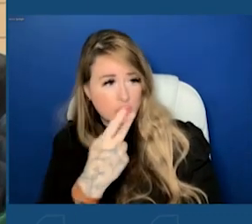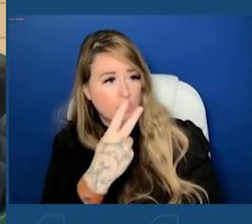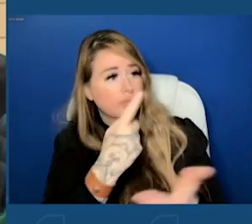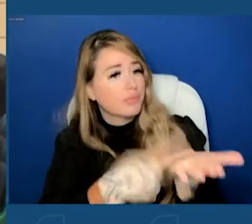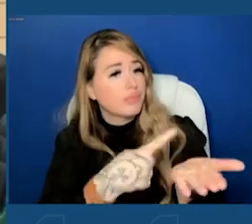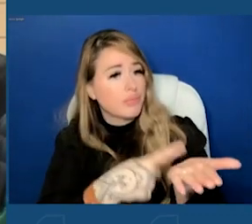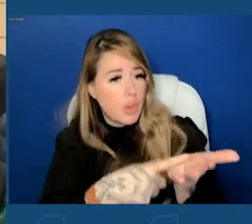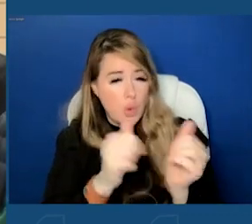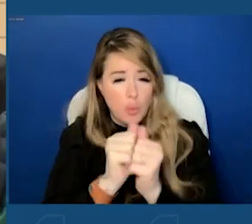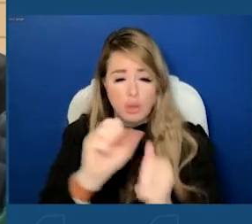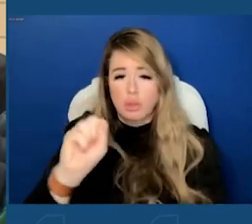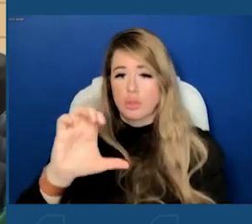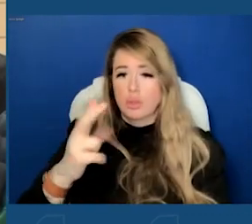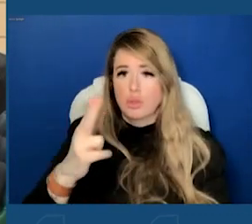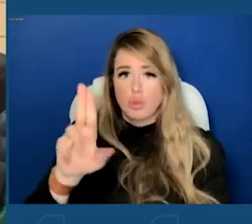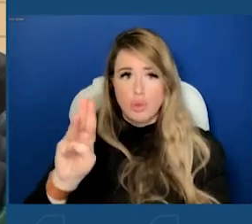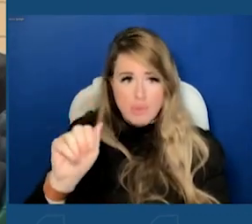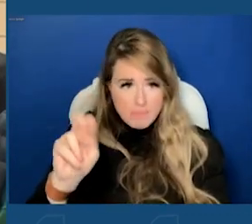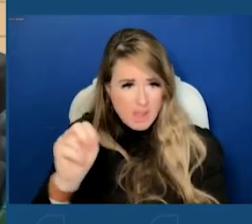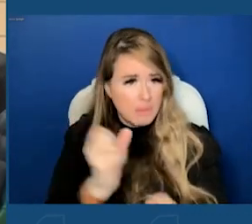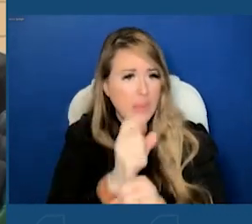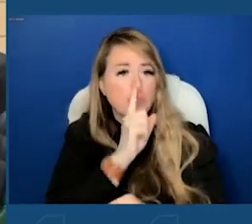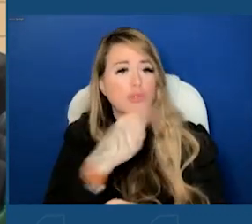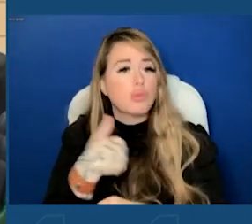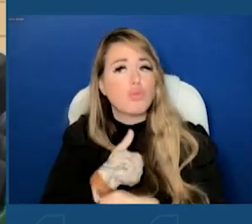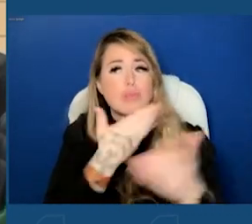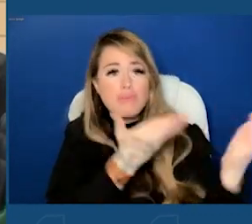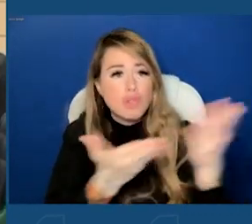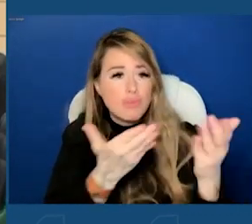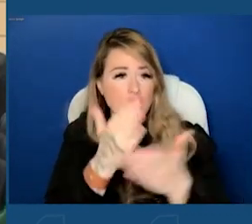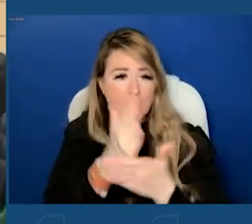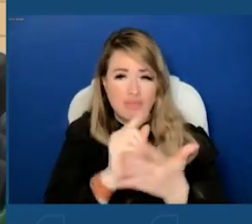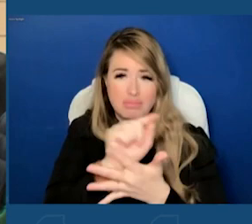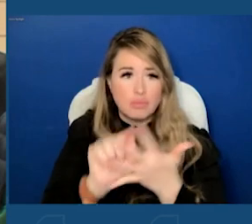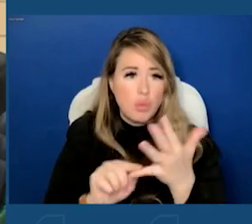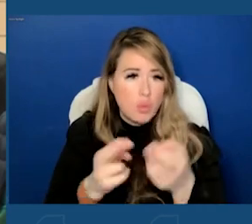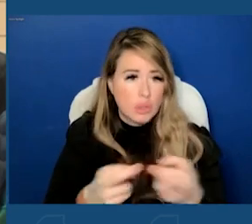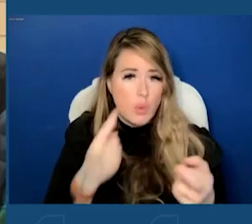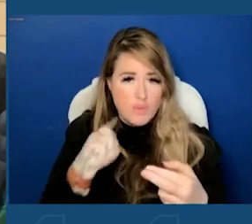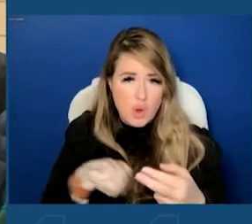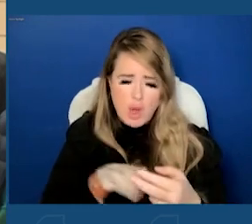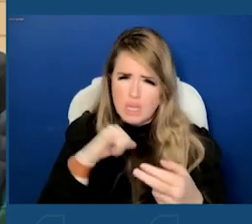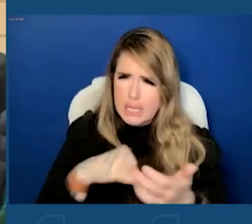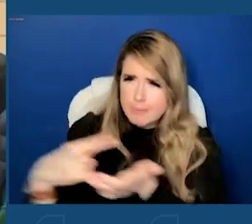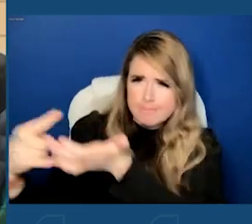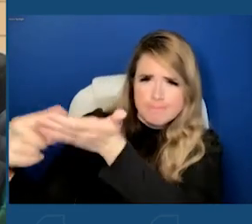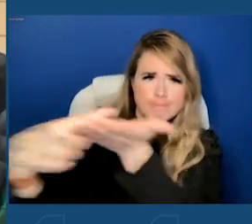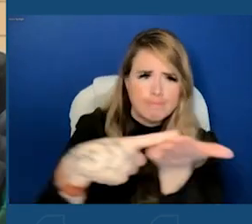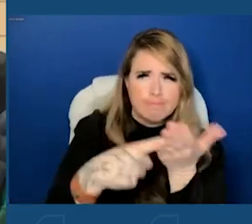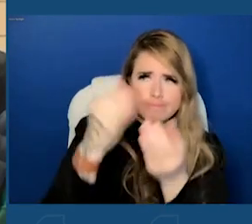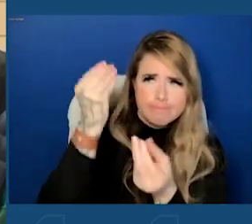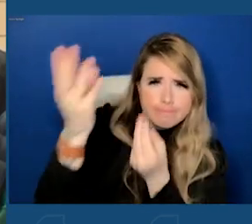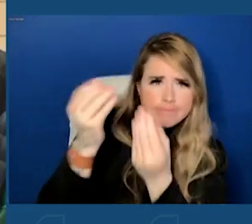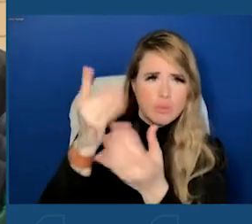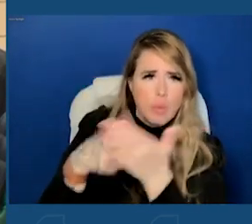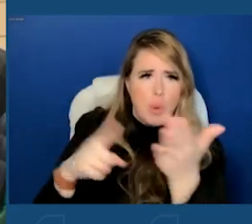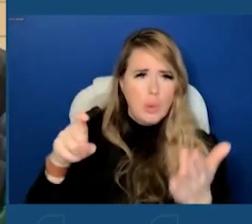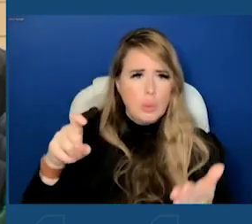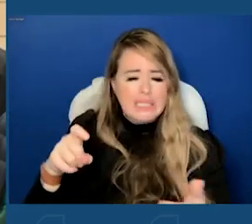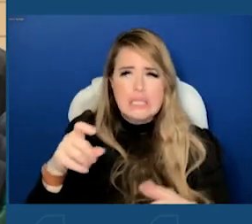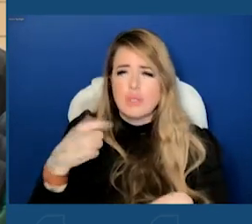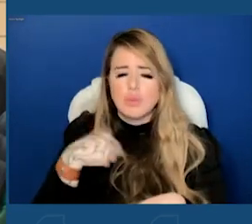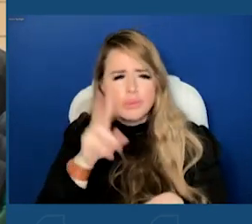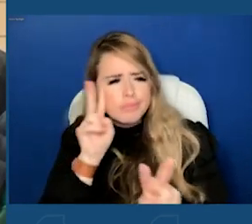Schumer so that we can make sure that we're going to bring in some of these resources. It's important. And when we were out there on the Bay side, you know, we were looking at,